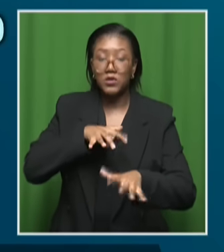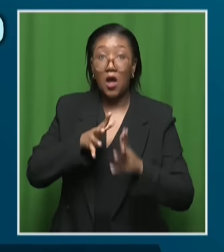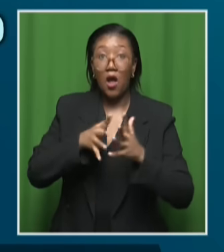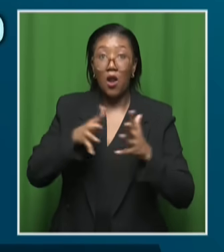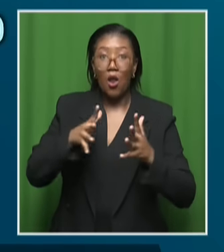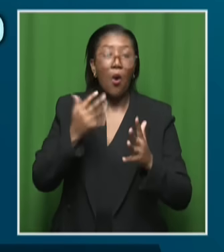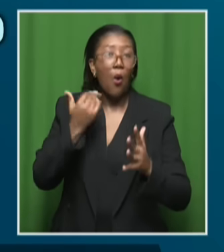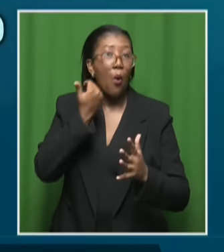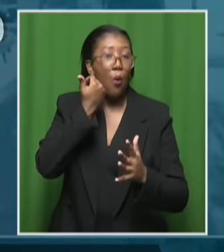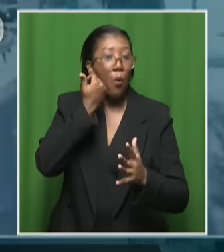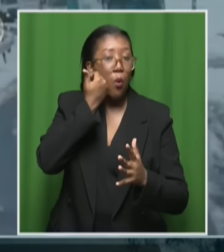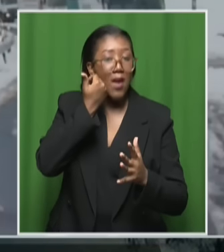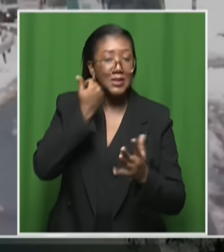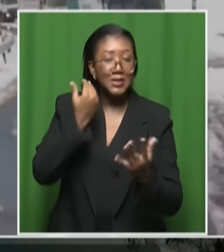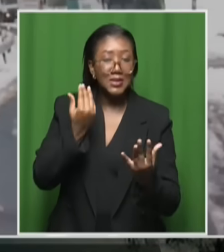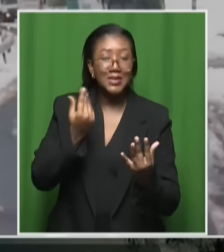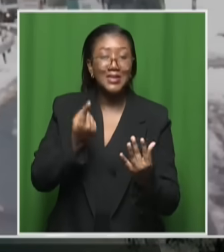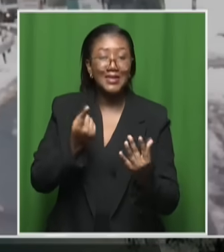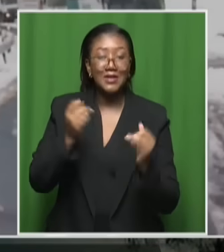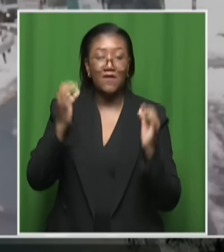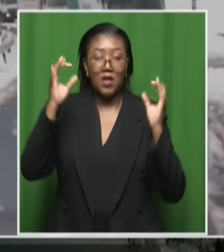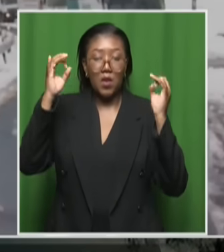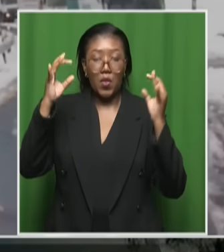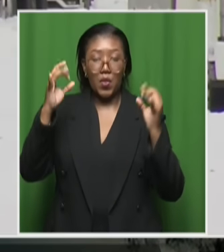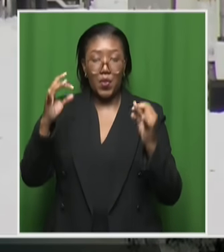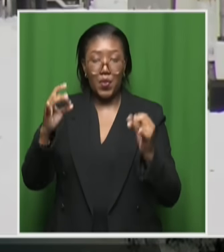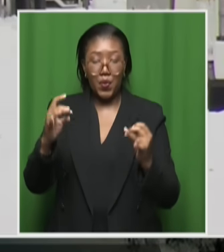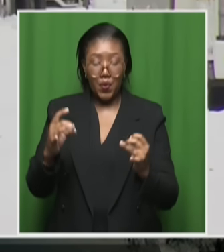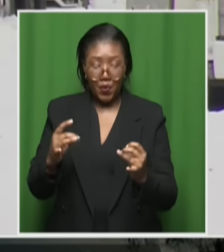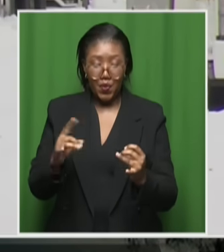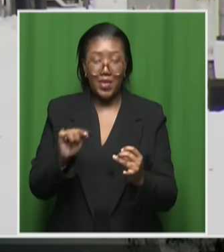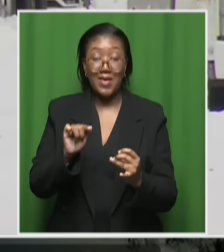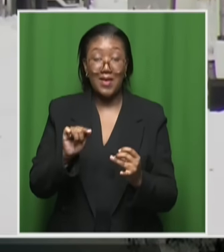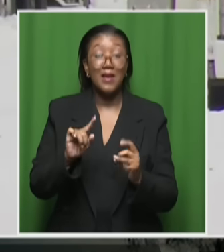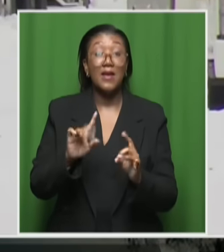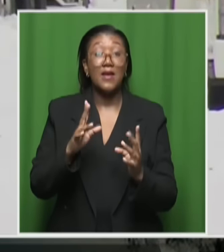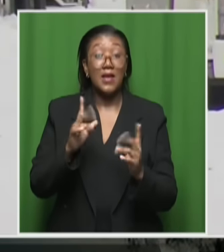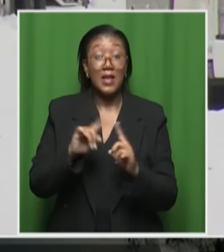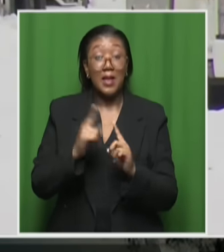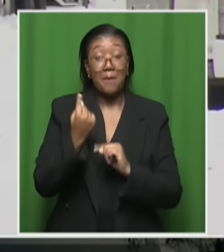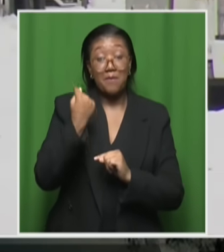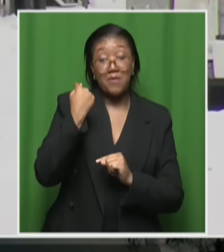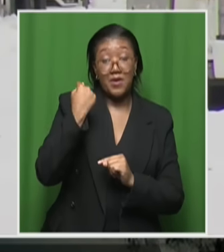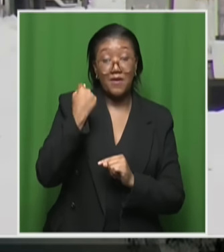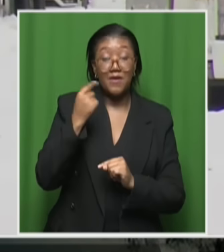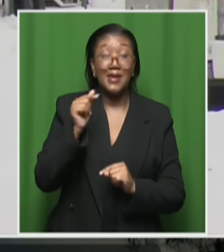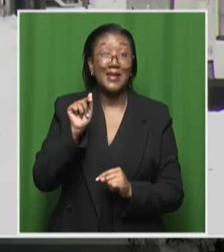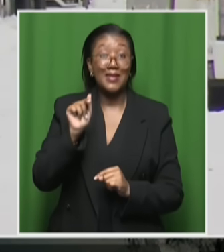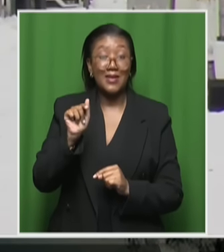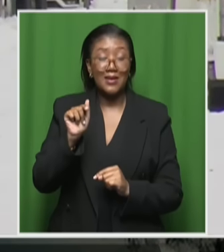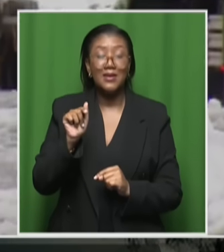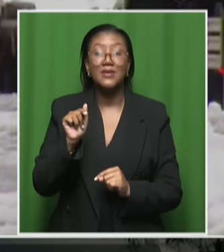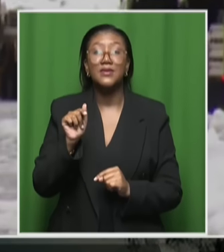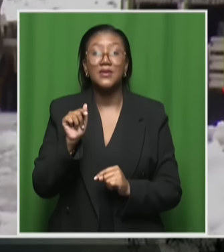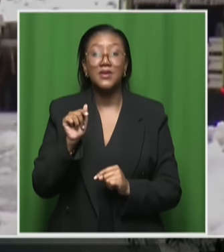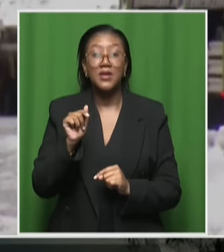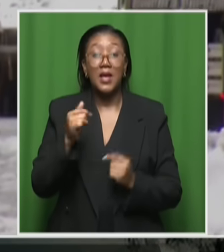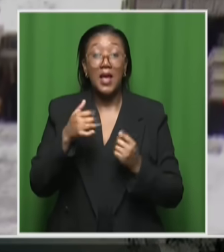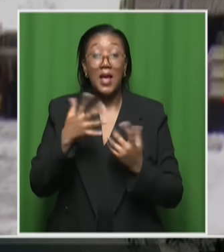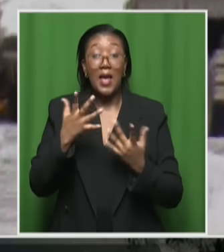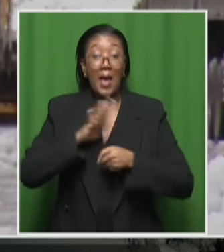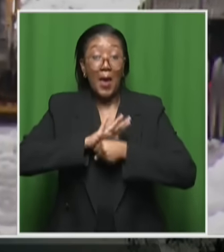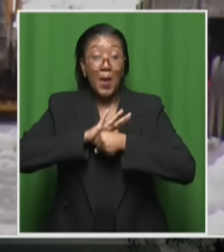that, we will have lots of snowfall over some areas. But looking at the previous one, what really happened was the high pressure